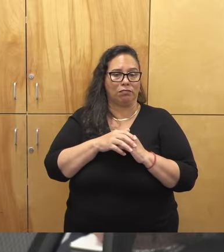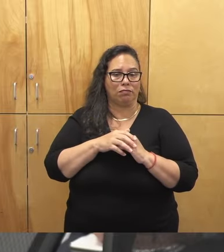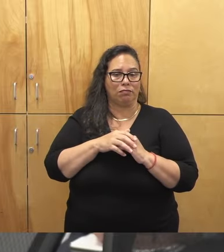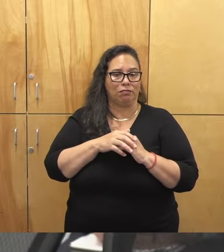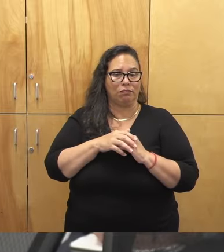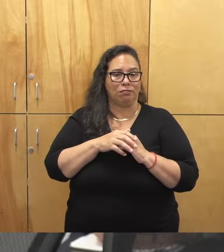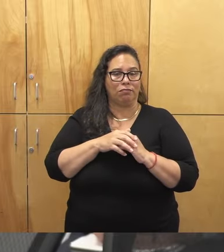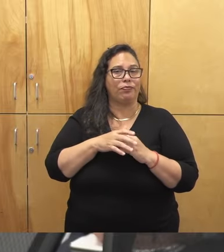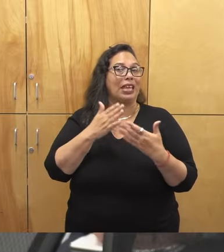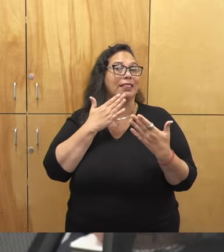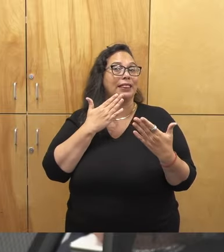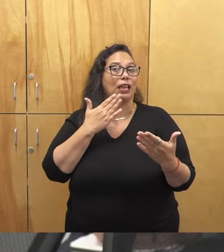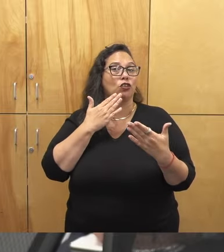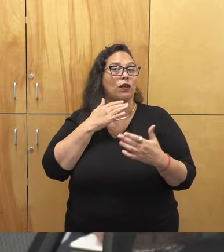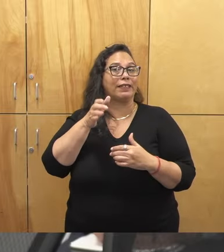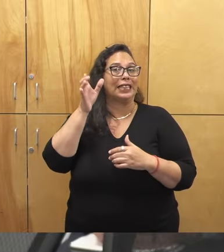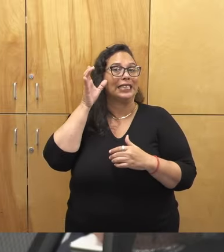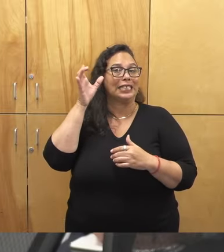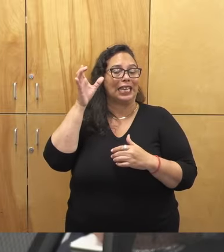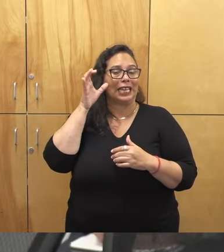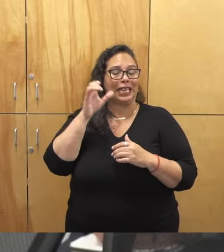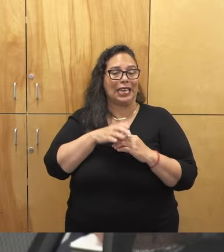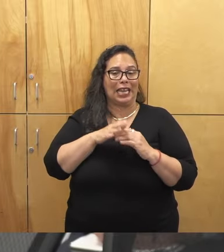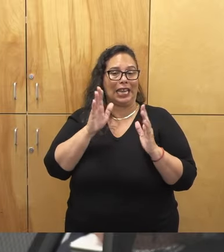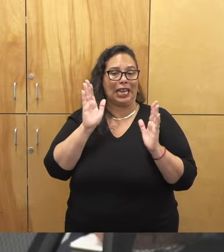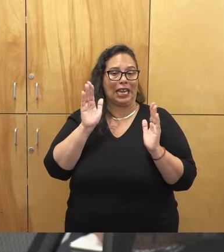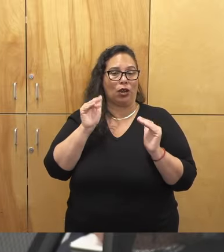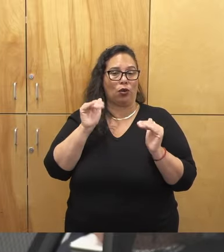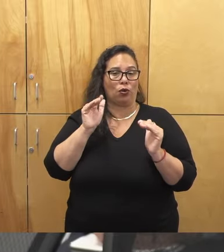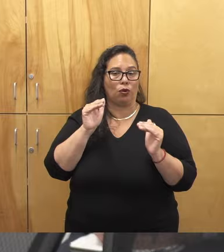And thank you for listening, and I hope